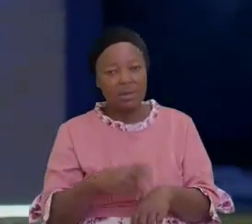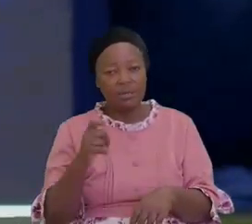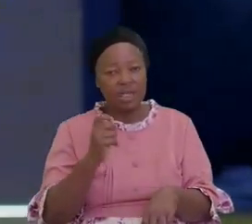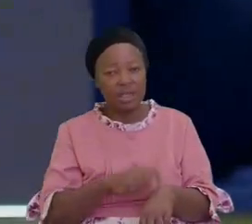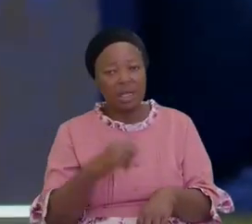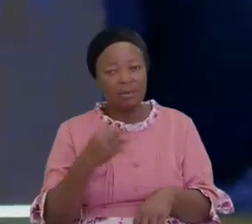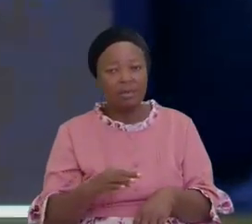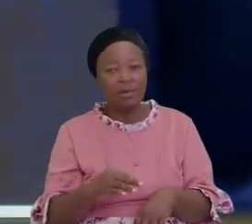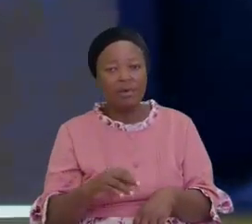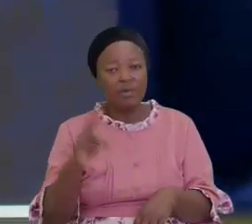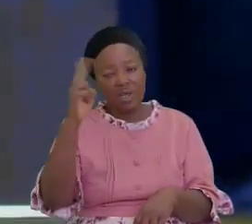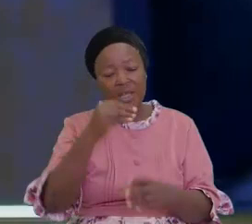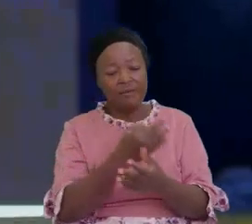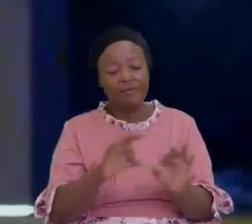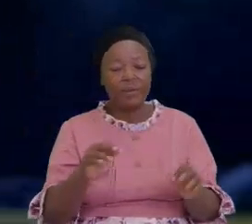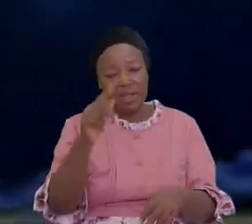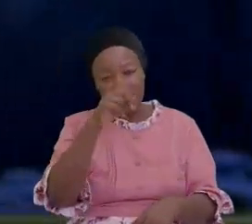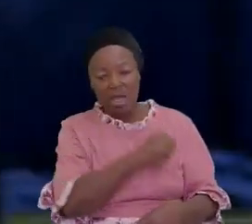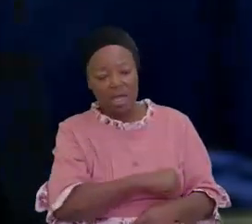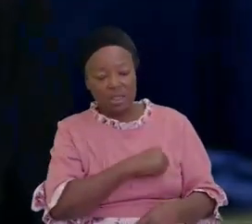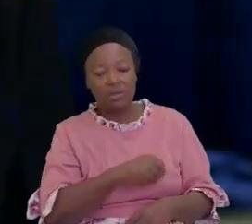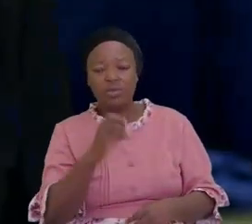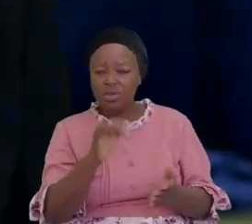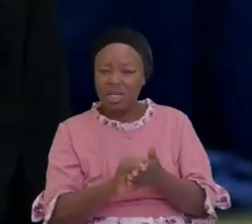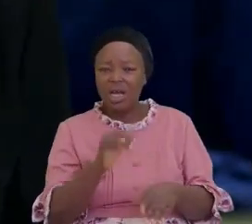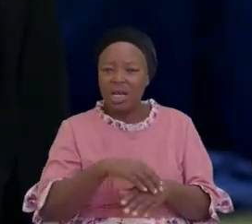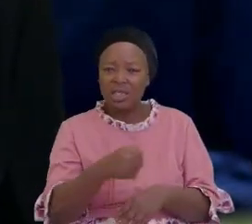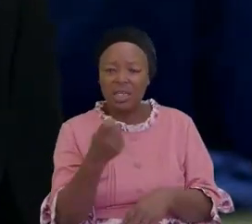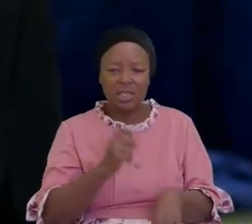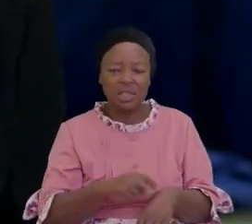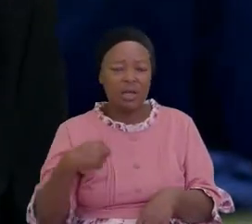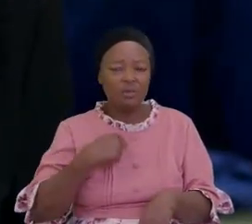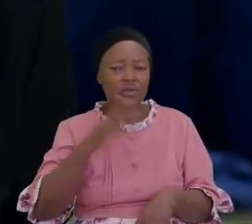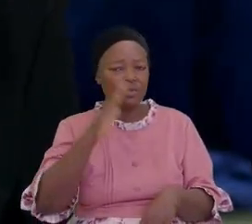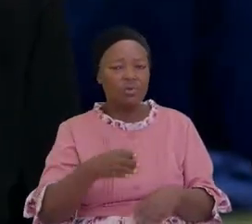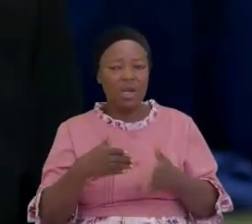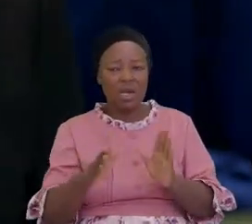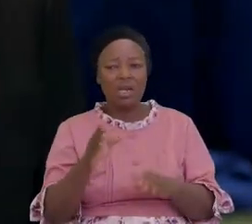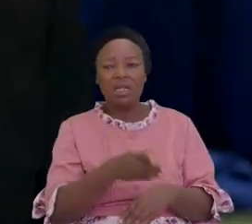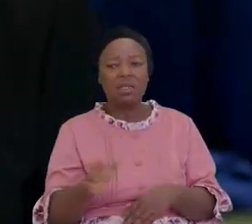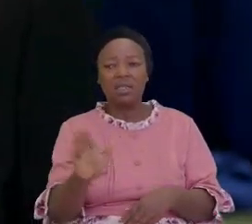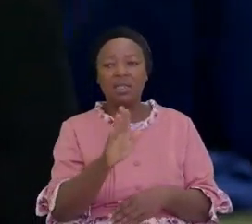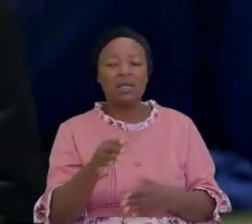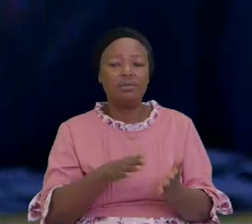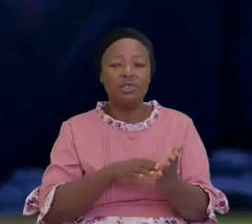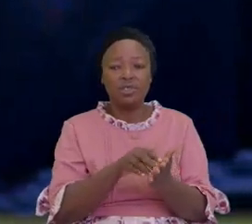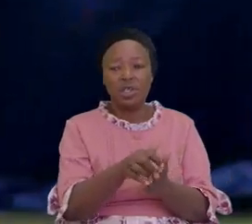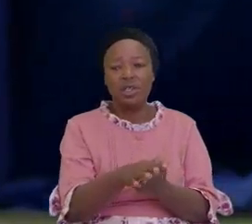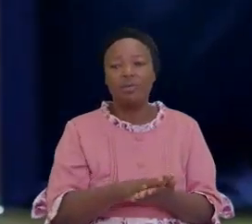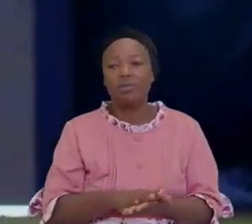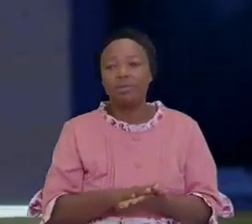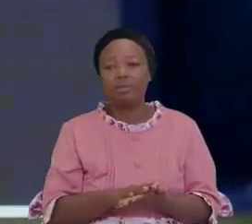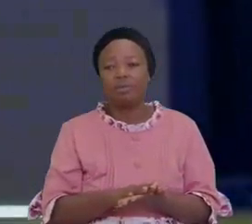a carefree attitude, lest at any time, we should let them sleep.